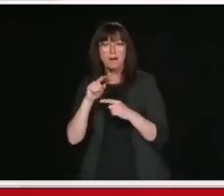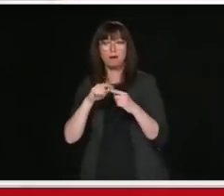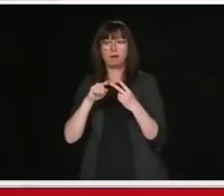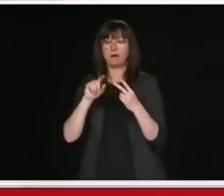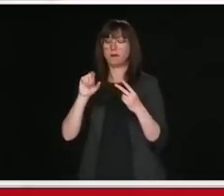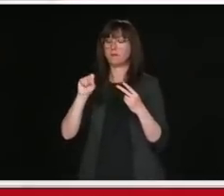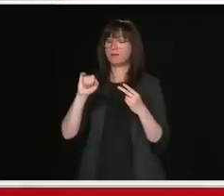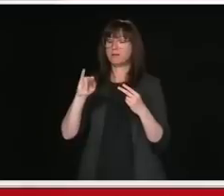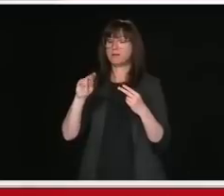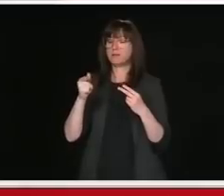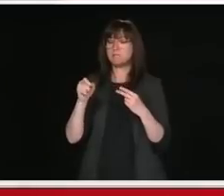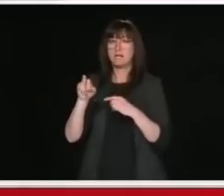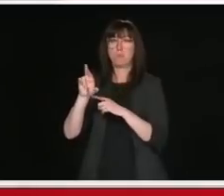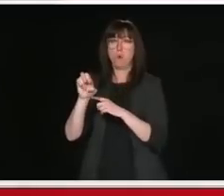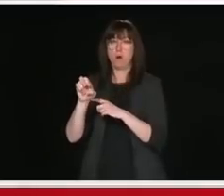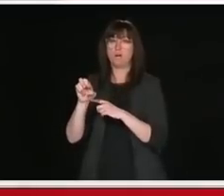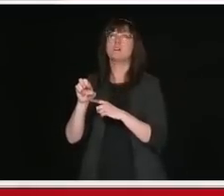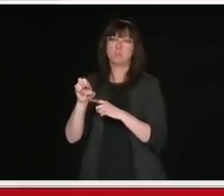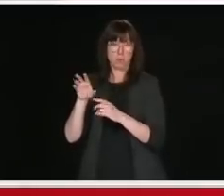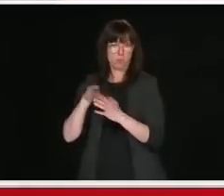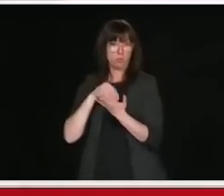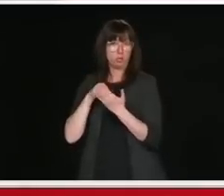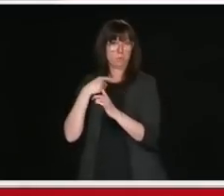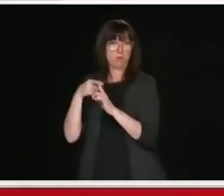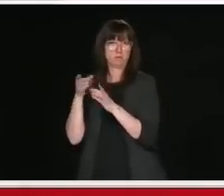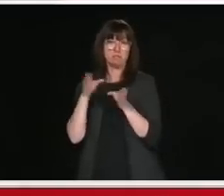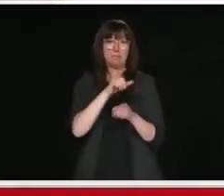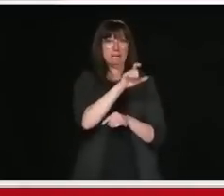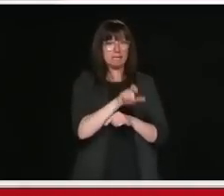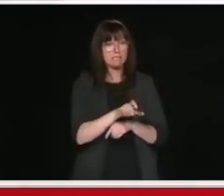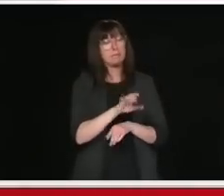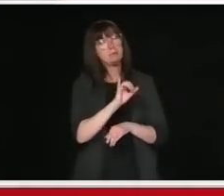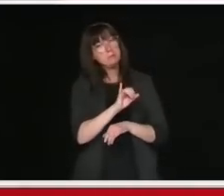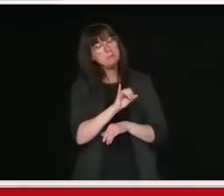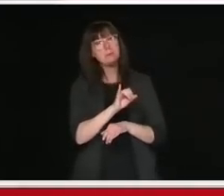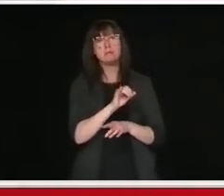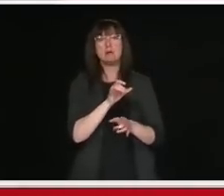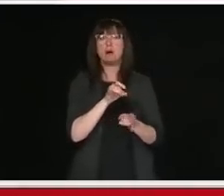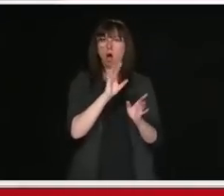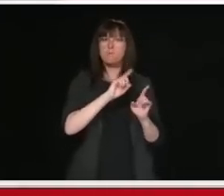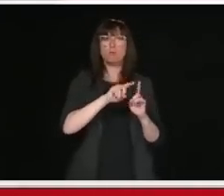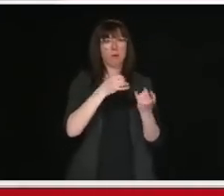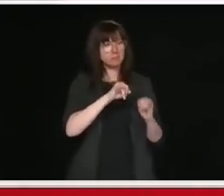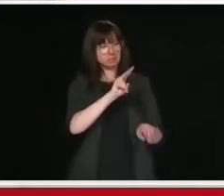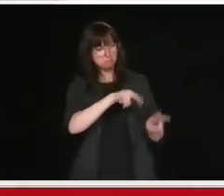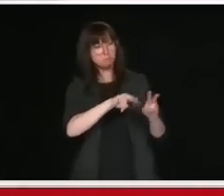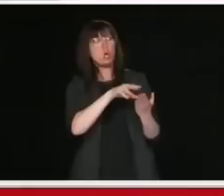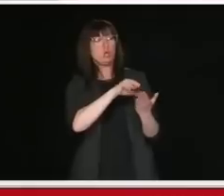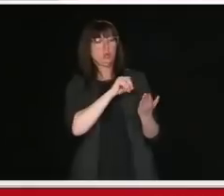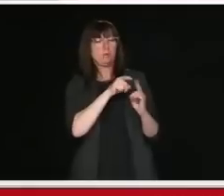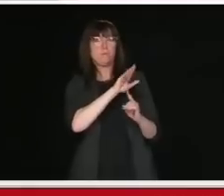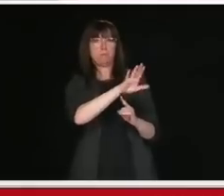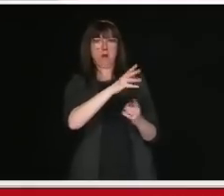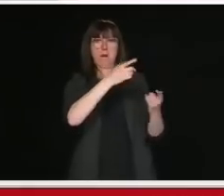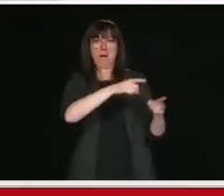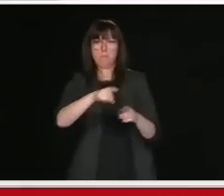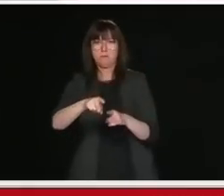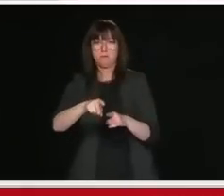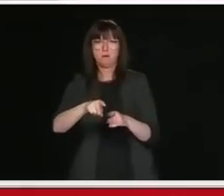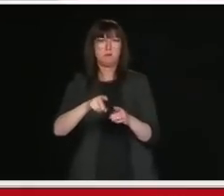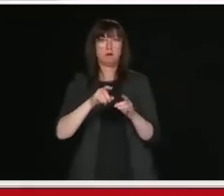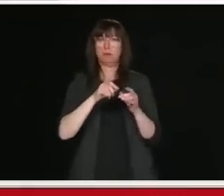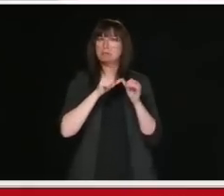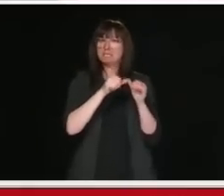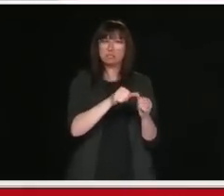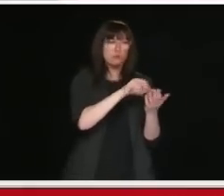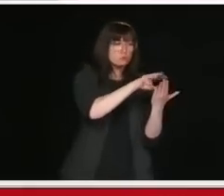in terms of what worked and what didn't work there. We need to keep learning from other countries, but we also need to be